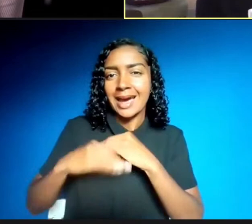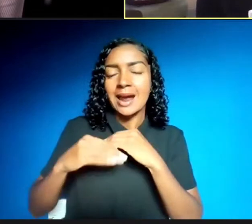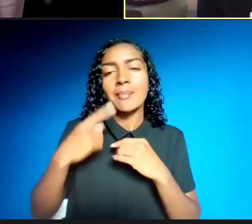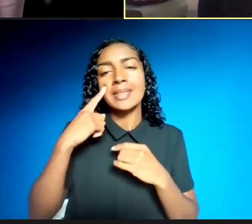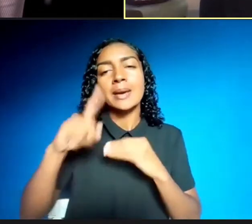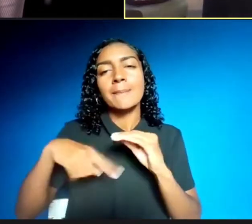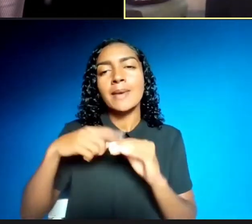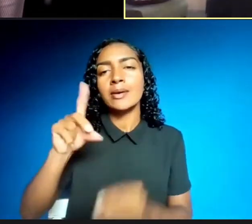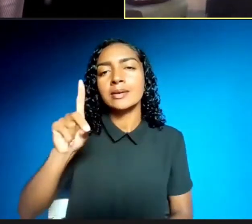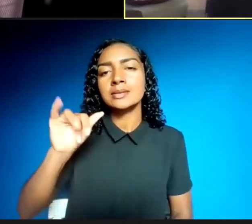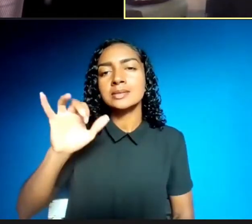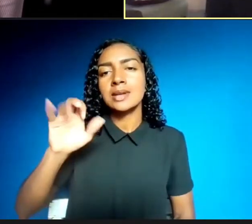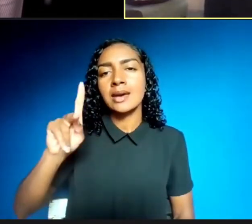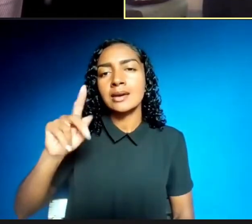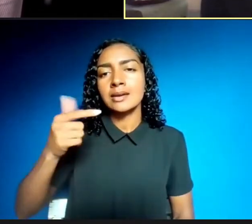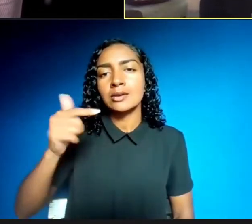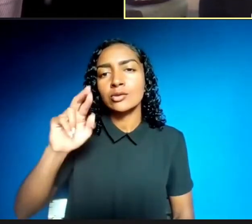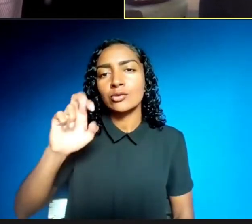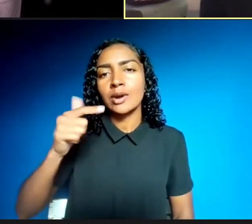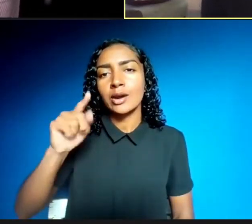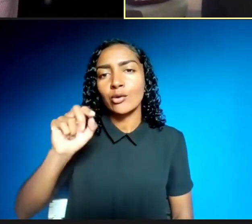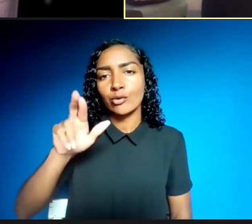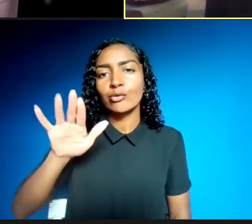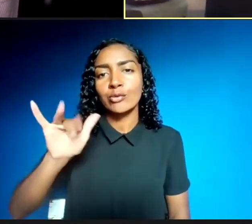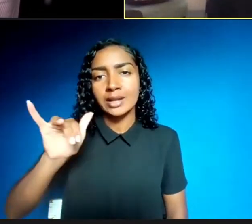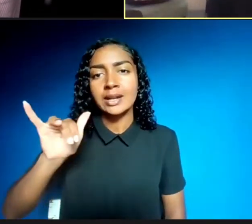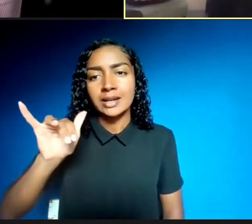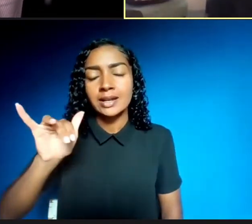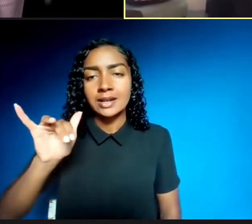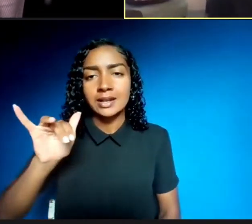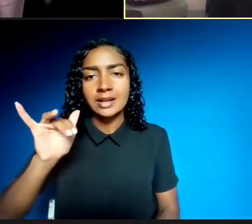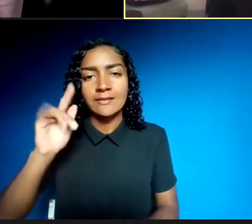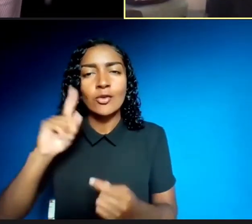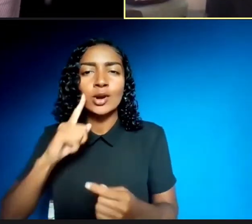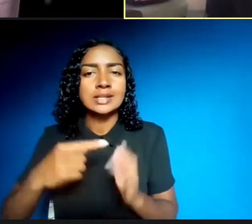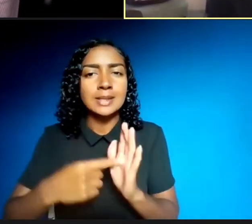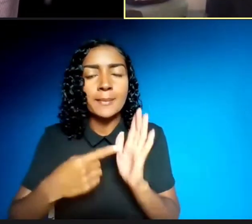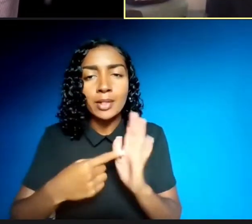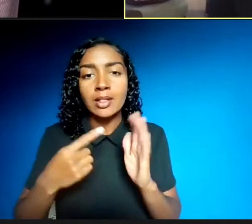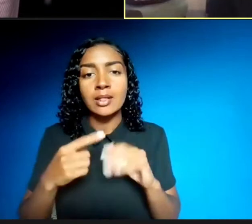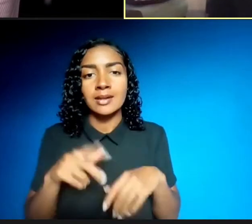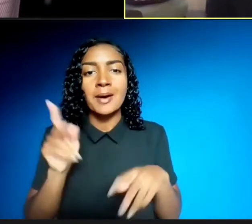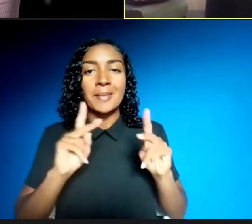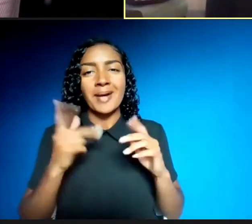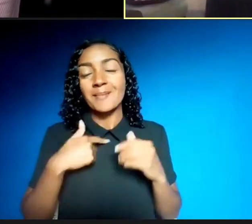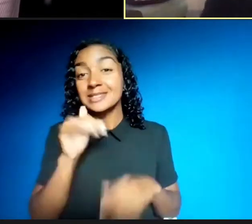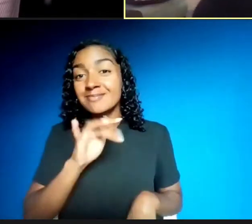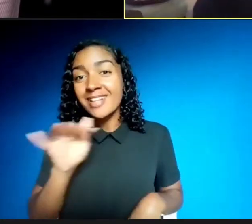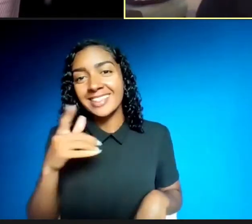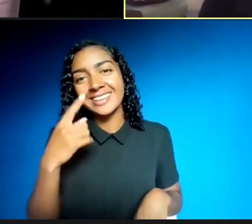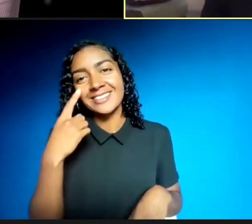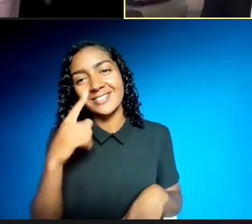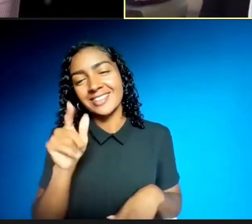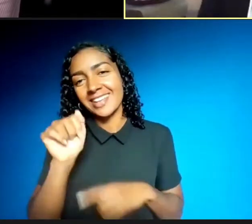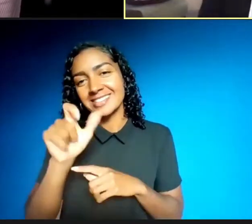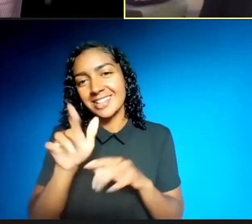D-I-C-K. Gregory is G-R-E-G-O-R-Y. For people, I'm spelling for the ASL interpreters.